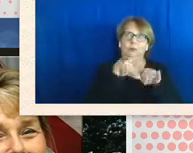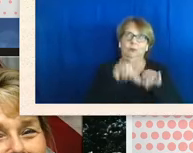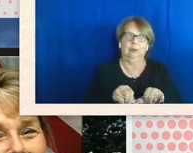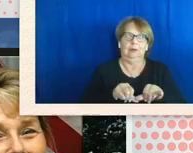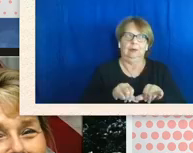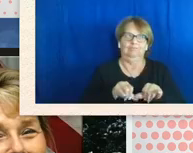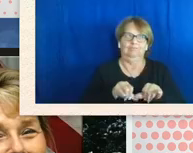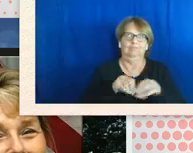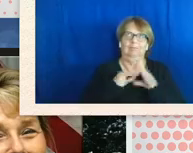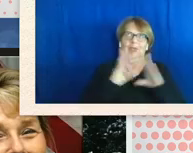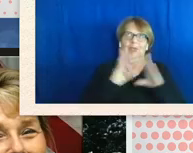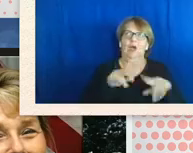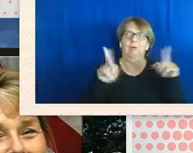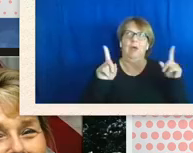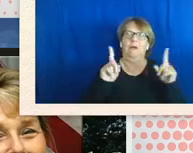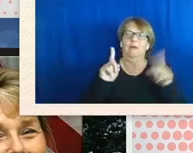pandemic,